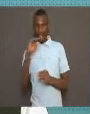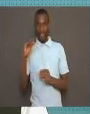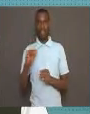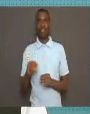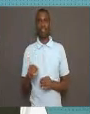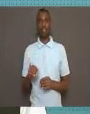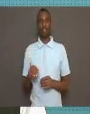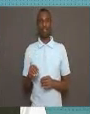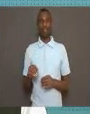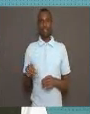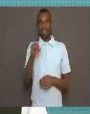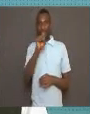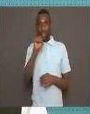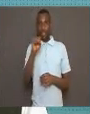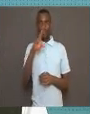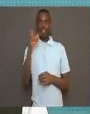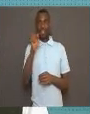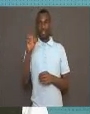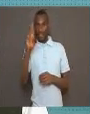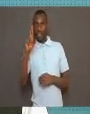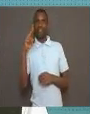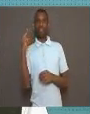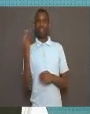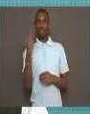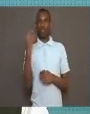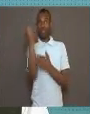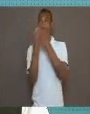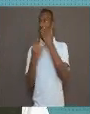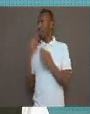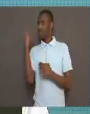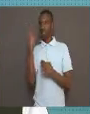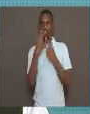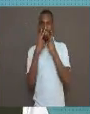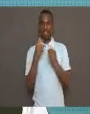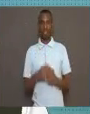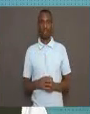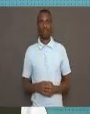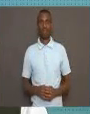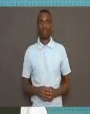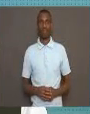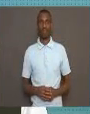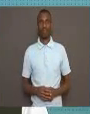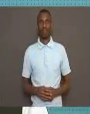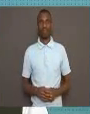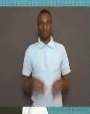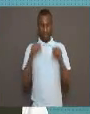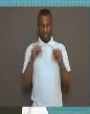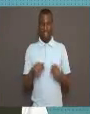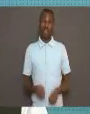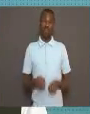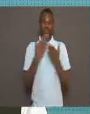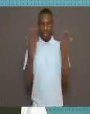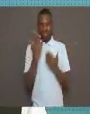uses of a stress and strain graph. We have a lot to discuss today,